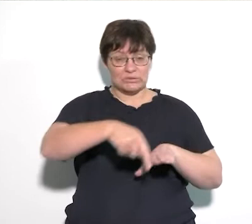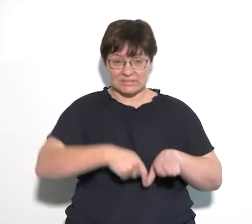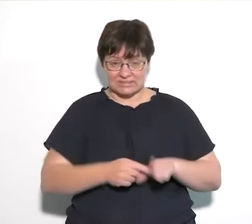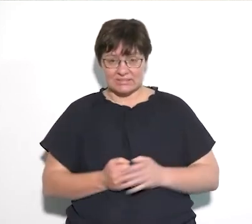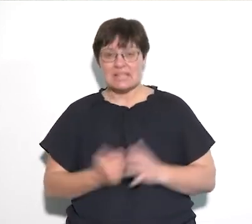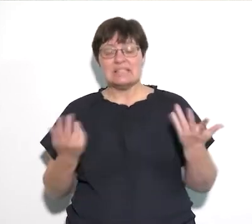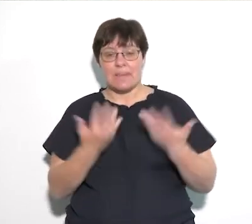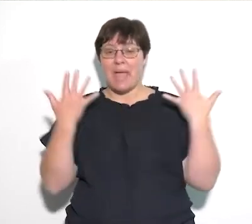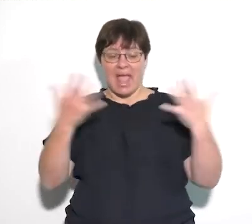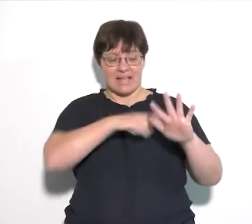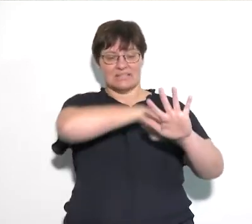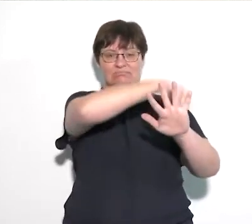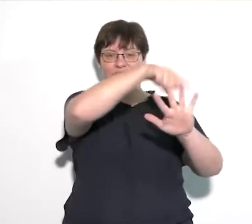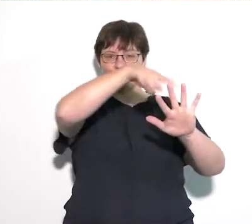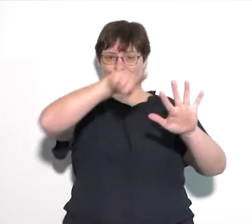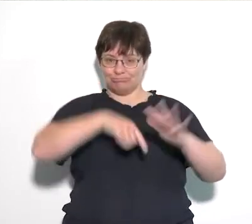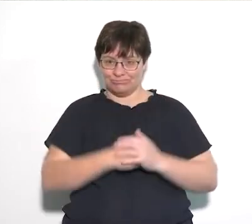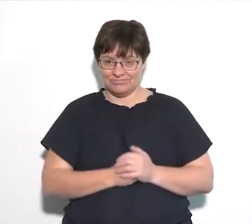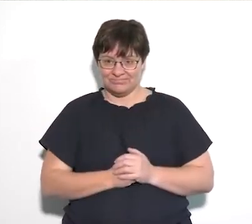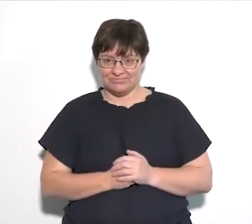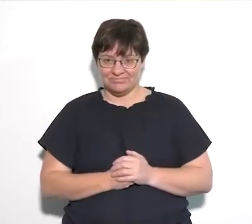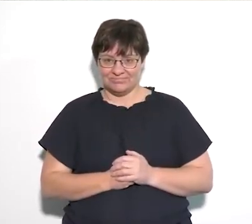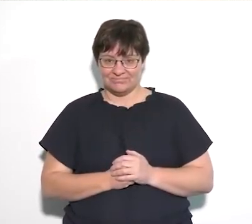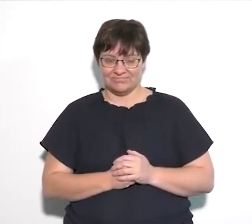to need a set of handprints.